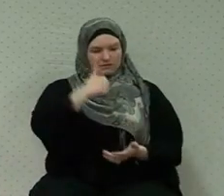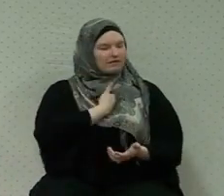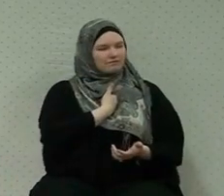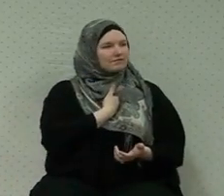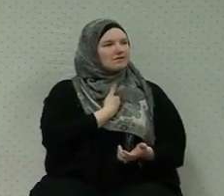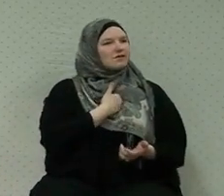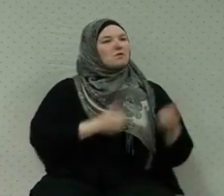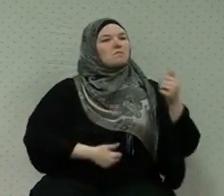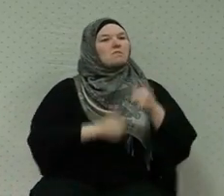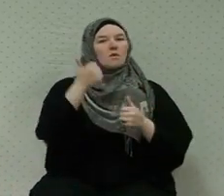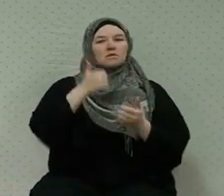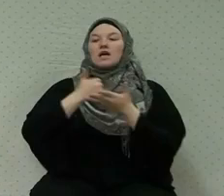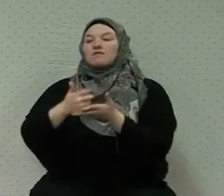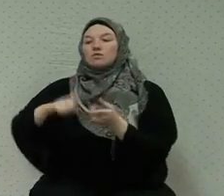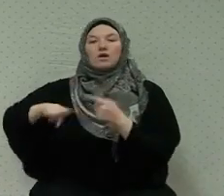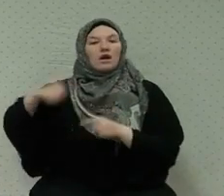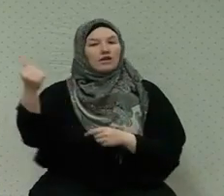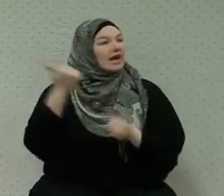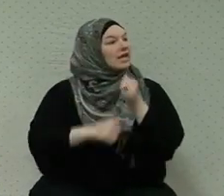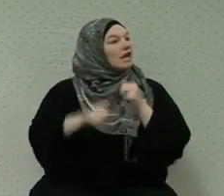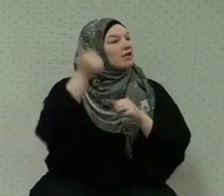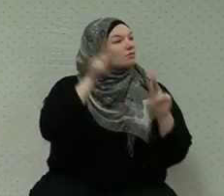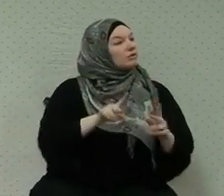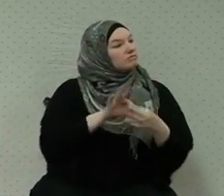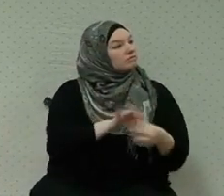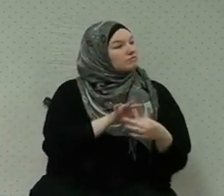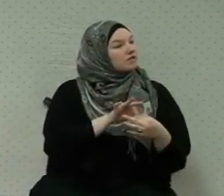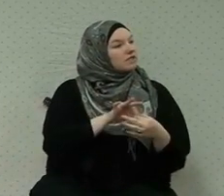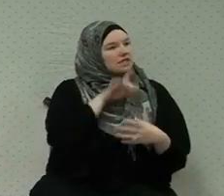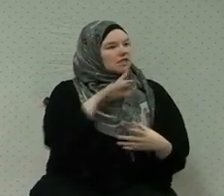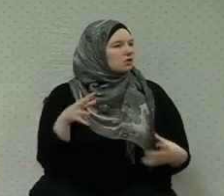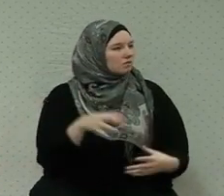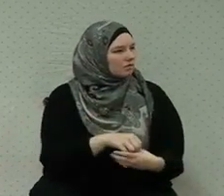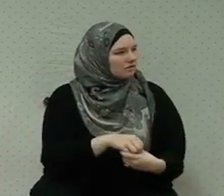Any other that you get in touch with is included.